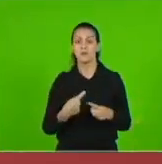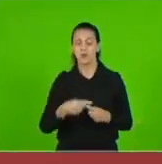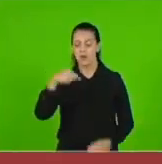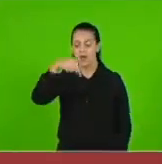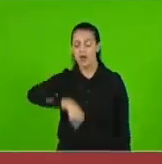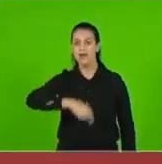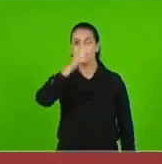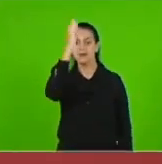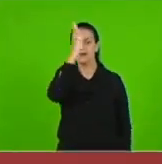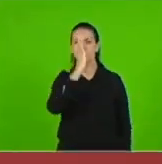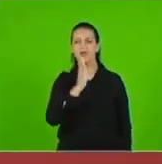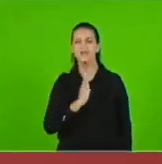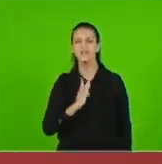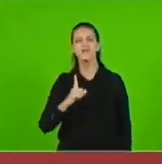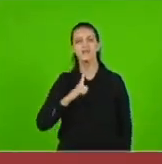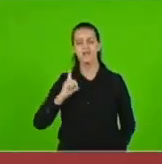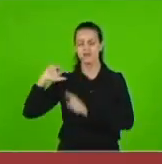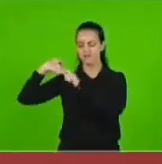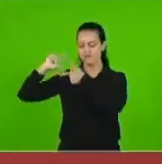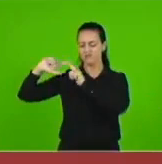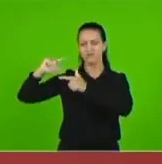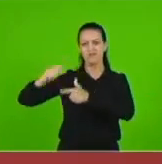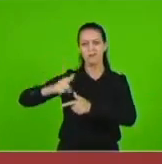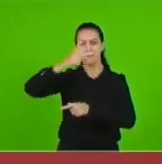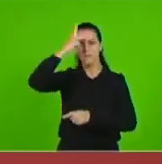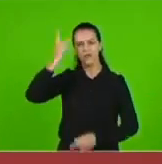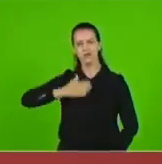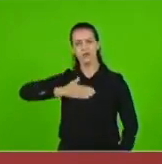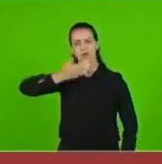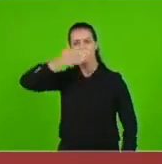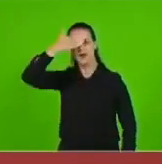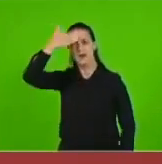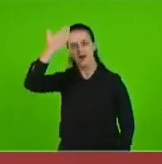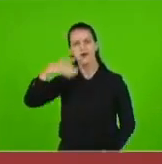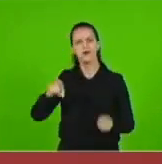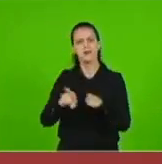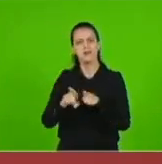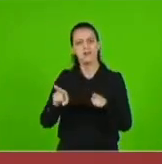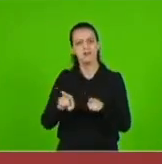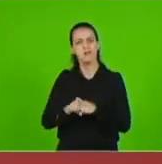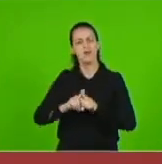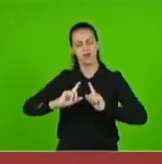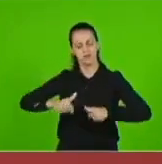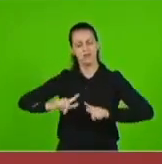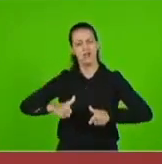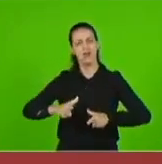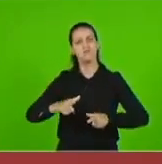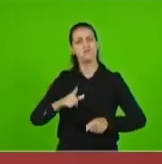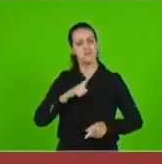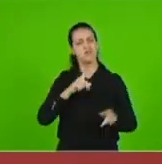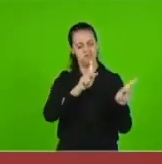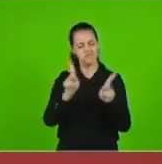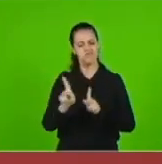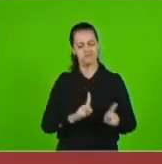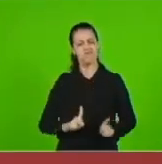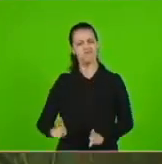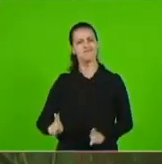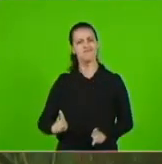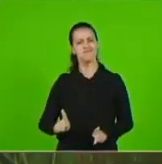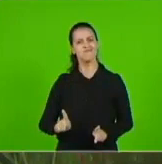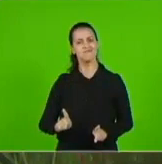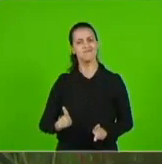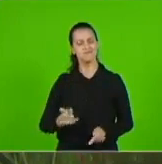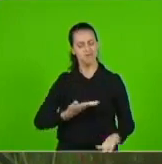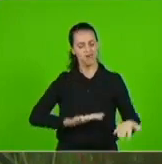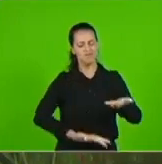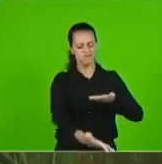relationship whatsoever with the political Israel, for we know there are descendants